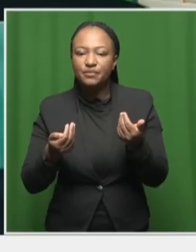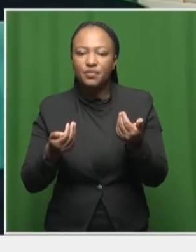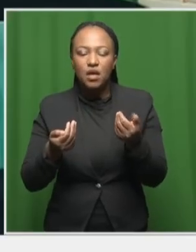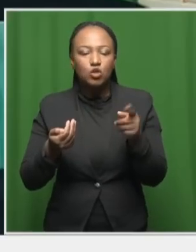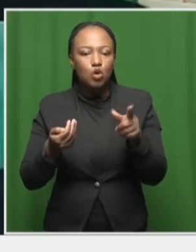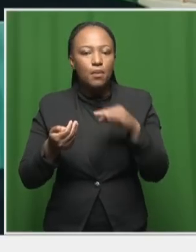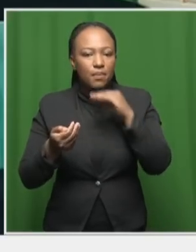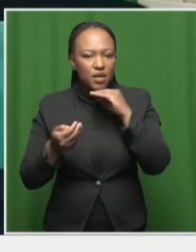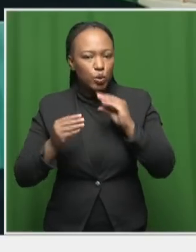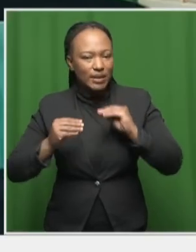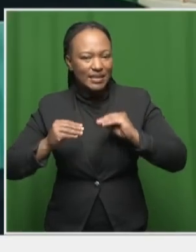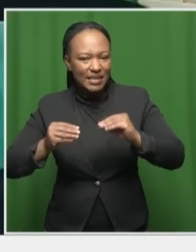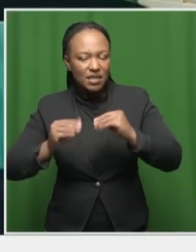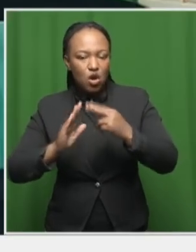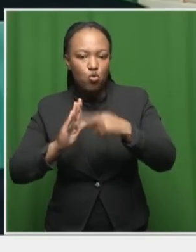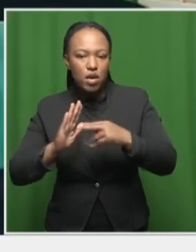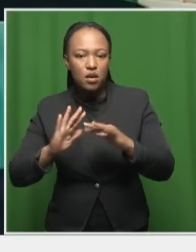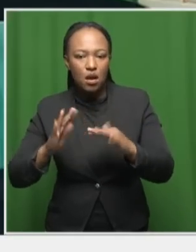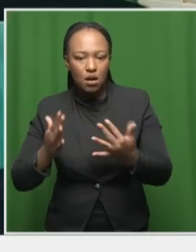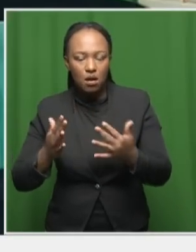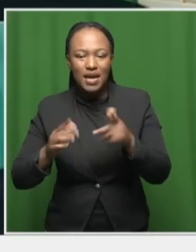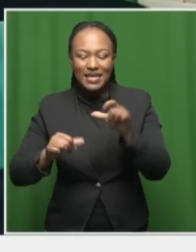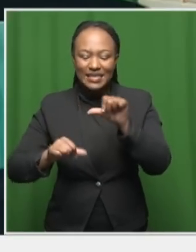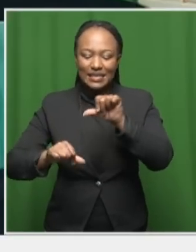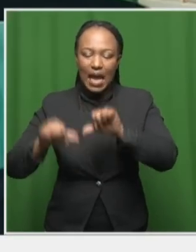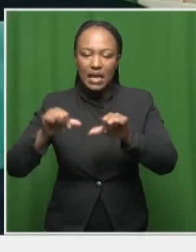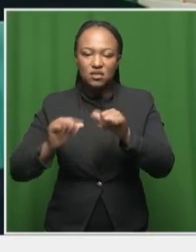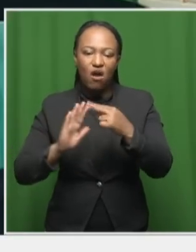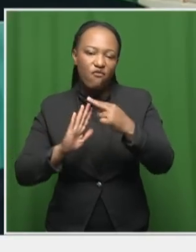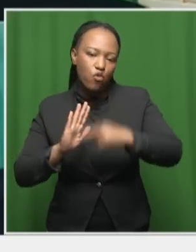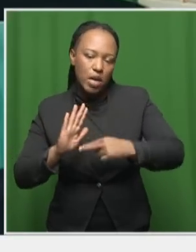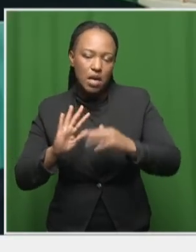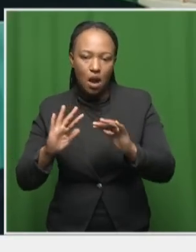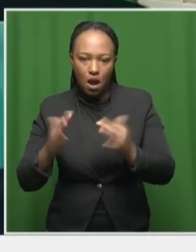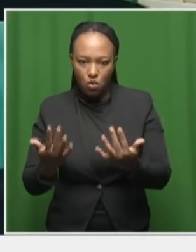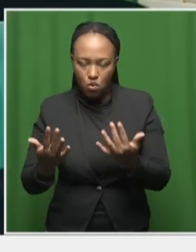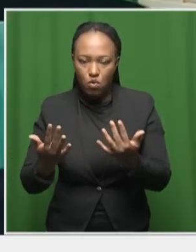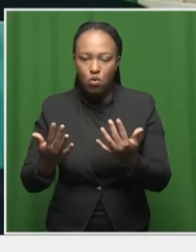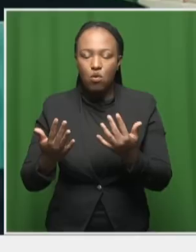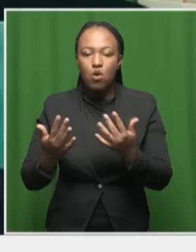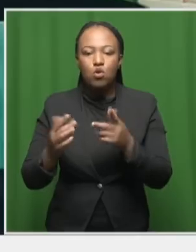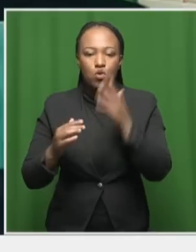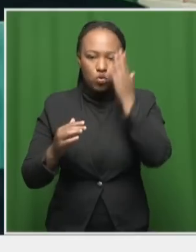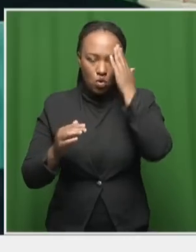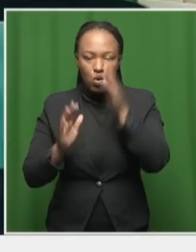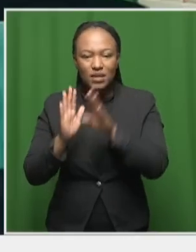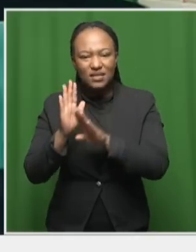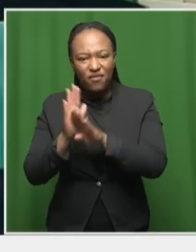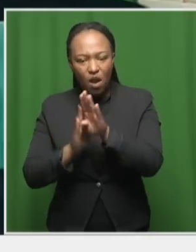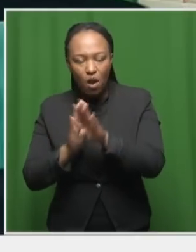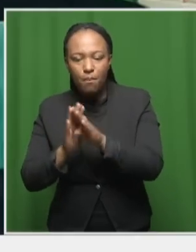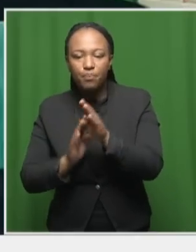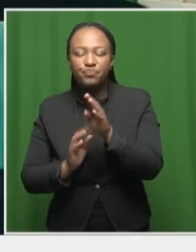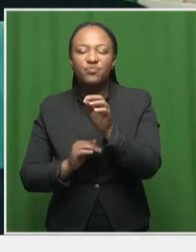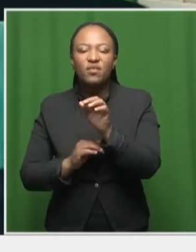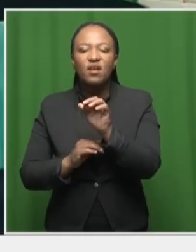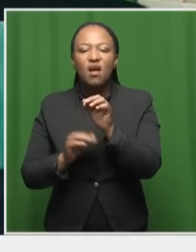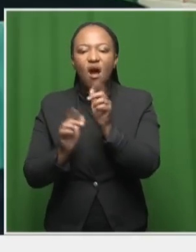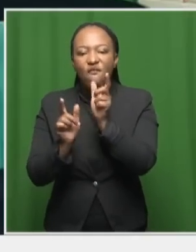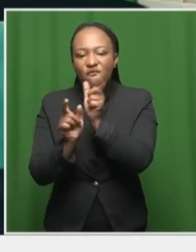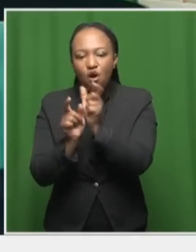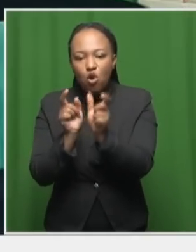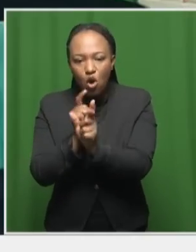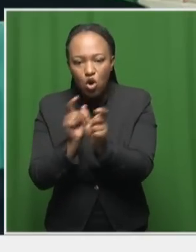reading, what we would call the science of reading. And knowing that this develops from phonemic awareness, understanding the sounds